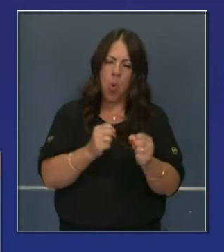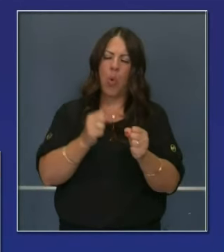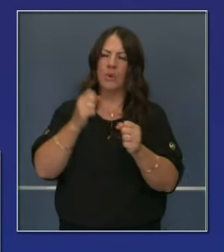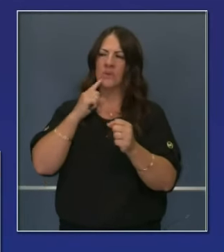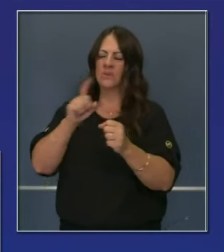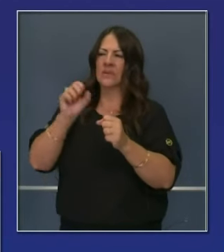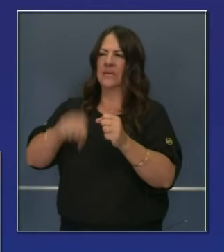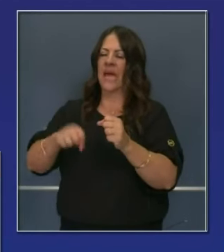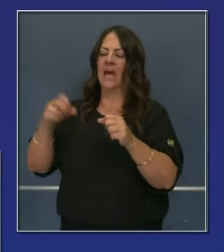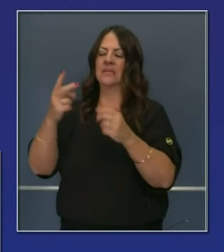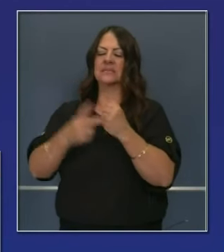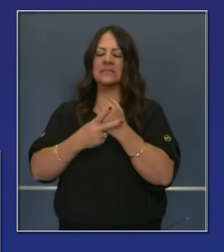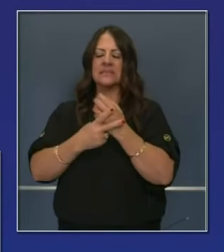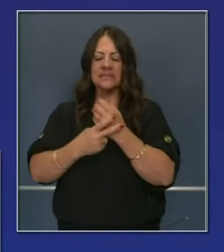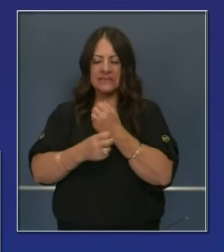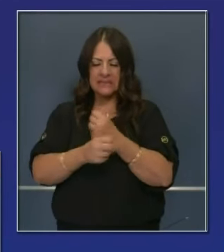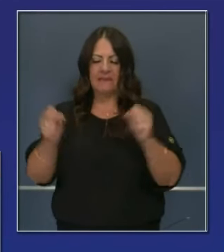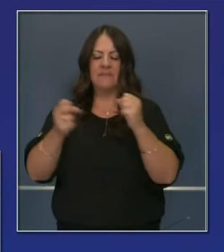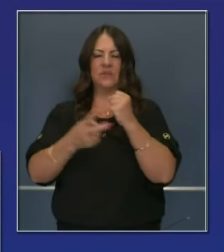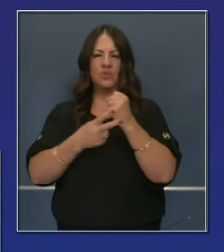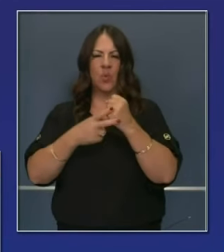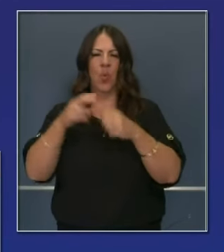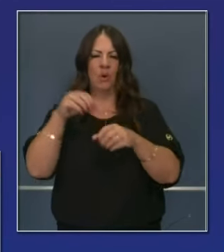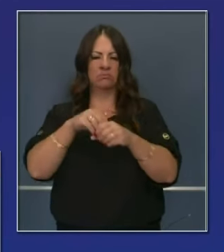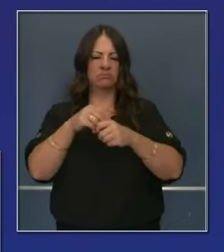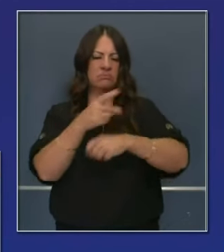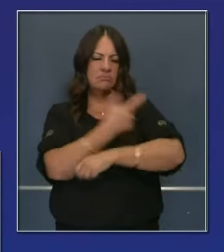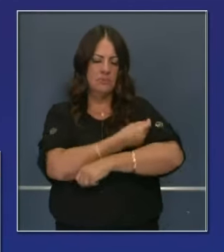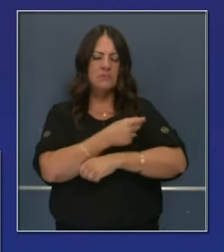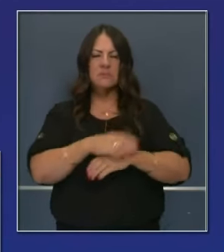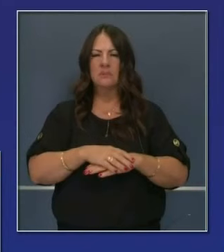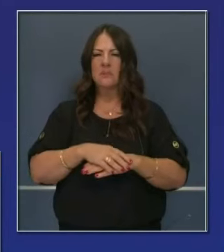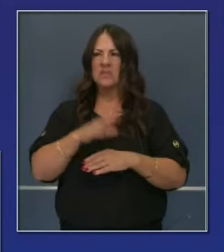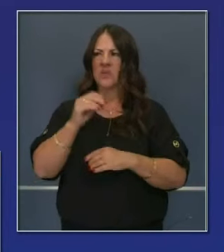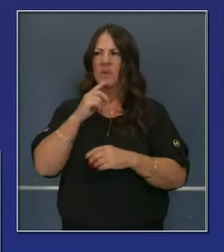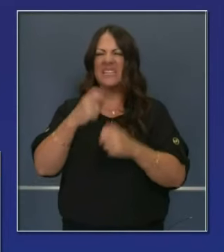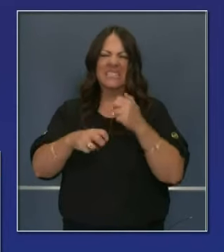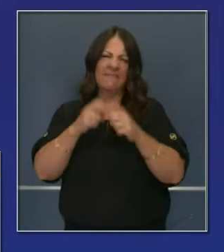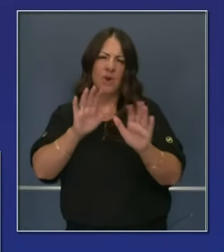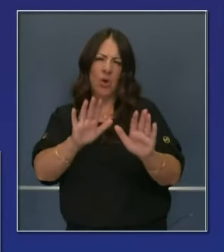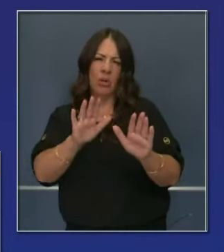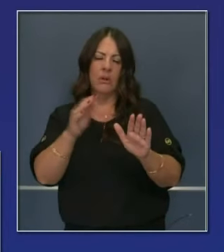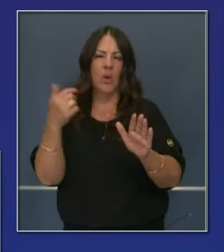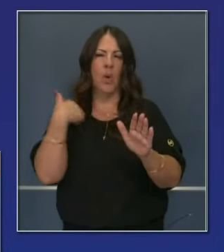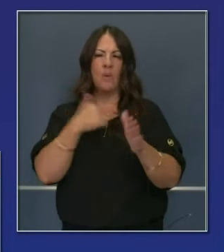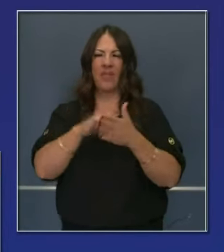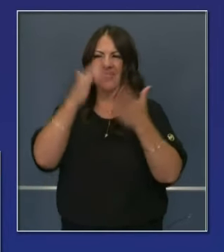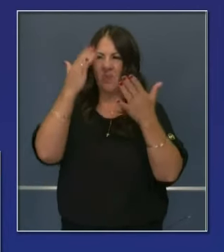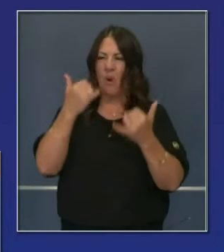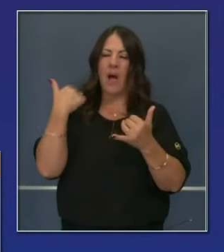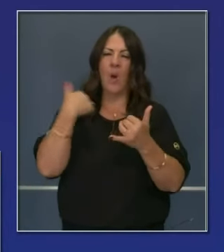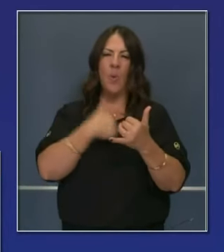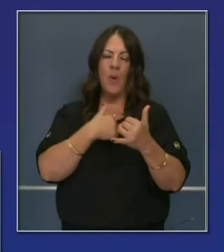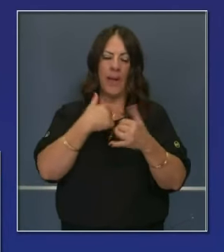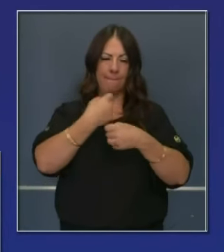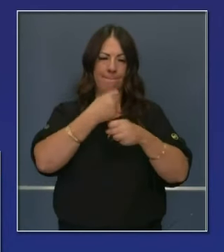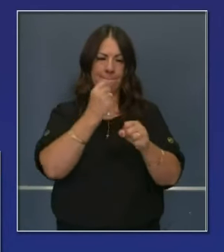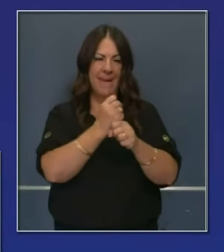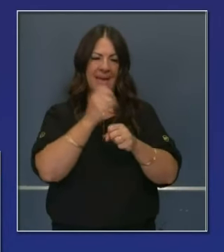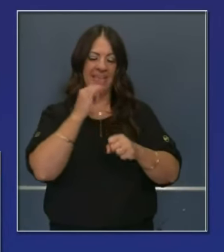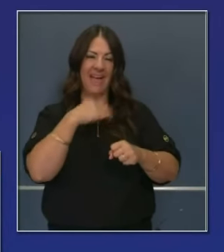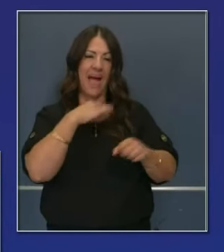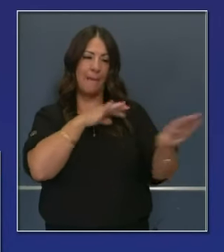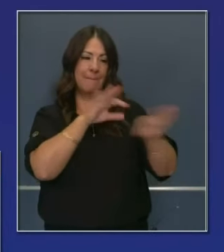the challenges based upon demand, are even more difficult. And so that's exactly why we put together our logistics task